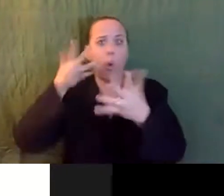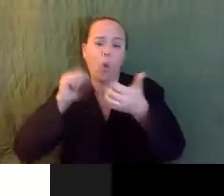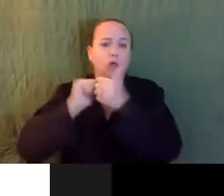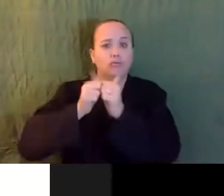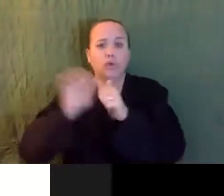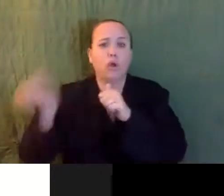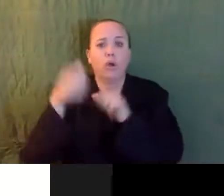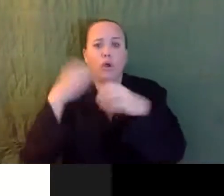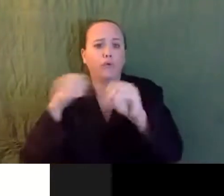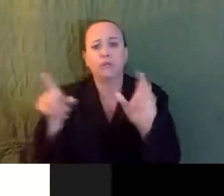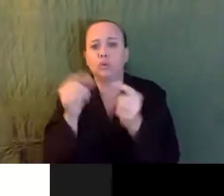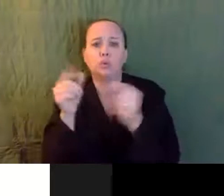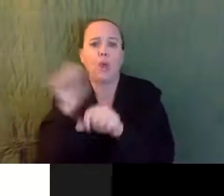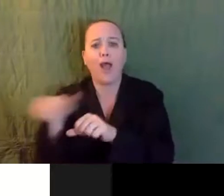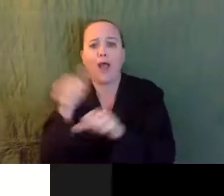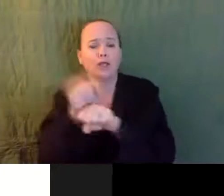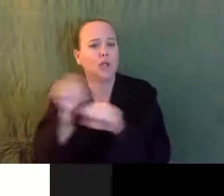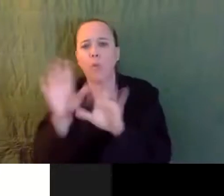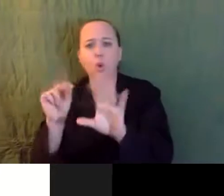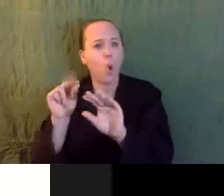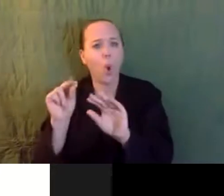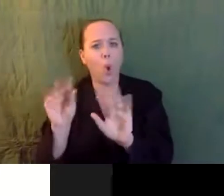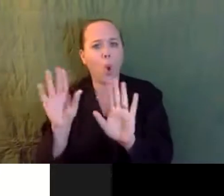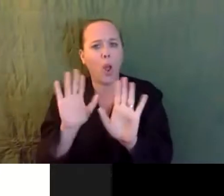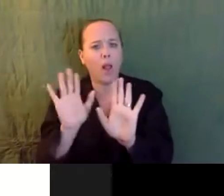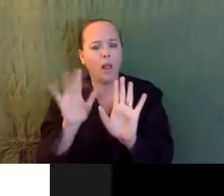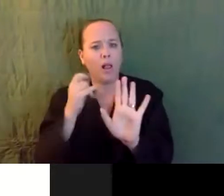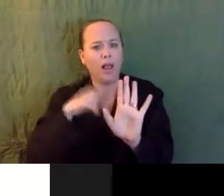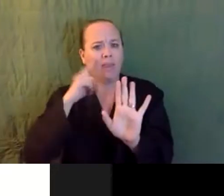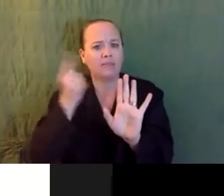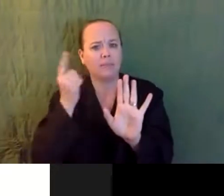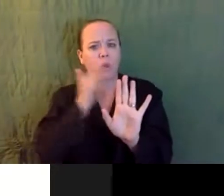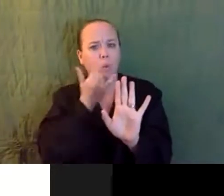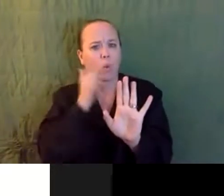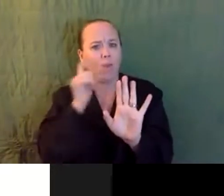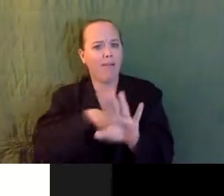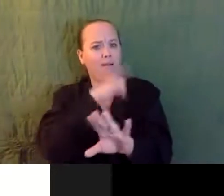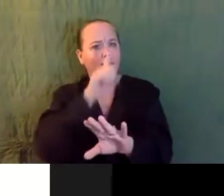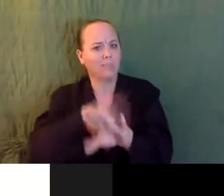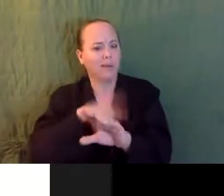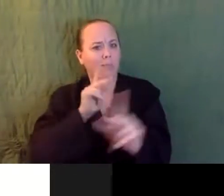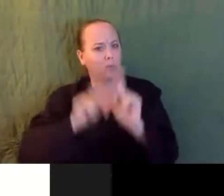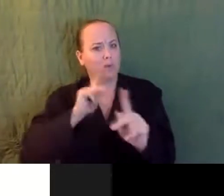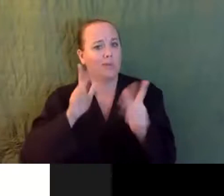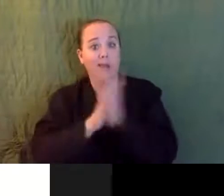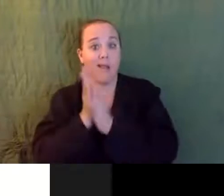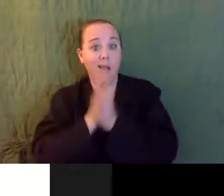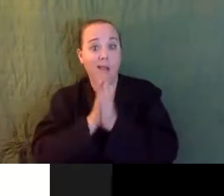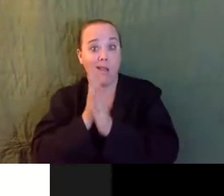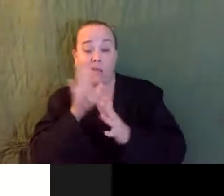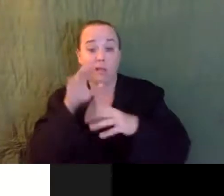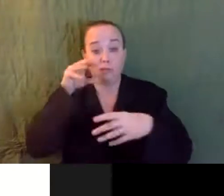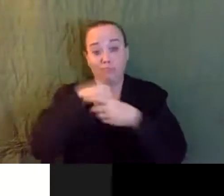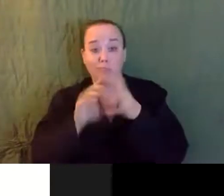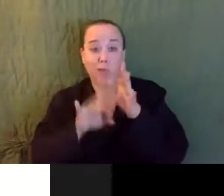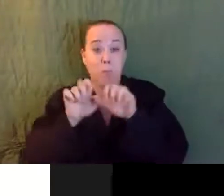another office, to do anything else, because I think that that's something else that's been broken for some time. People are eager to get, to